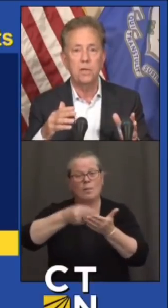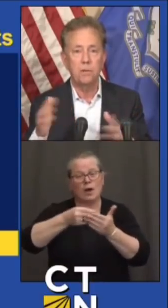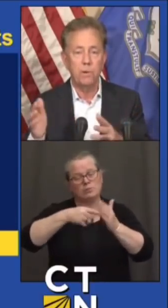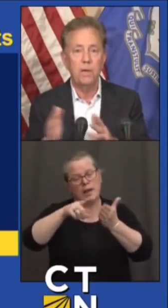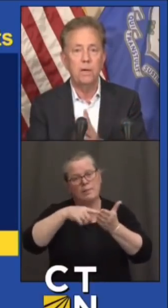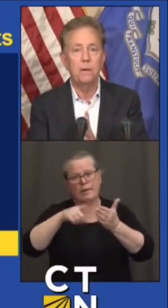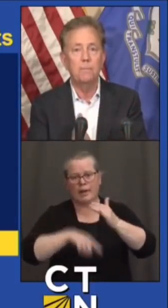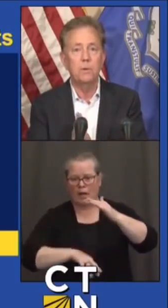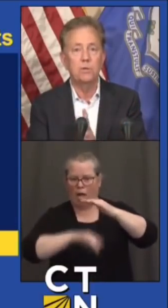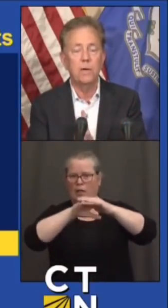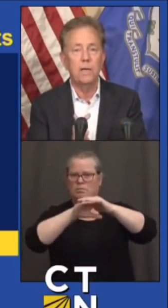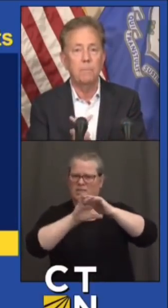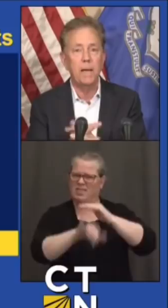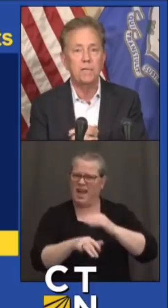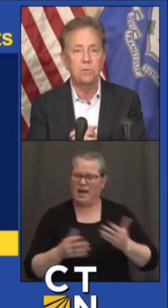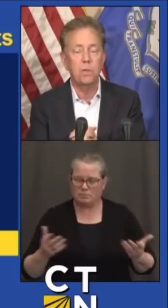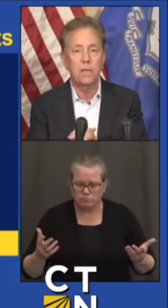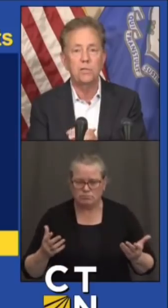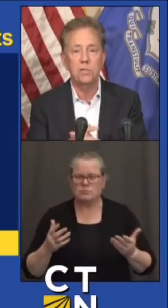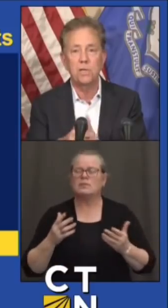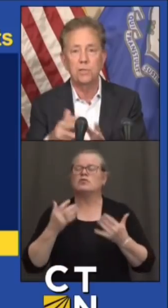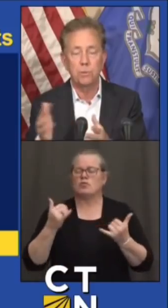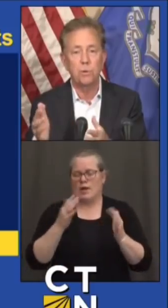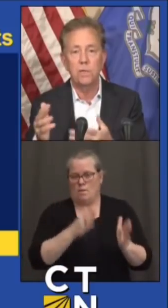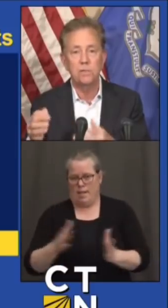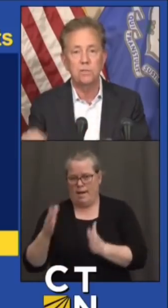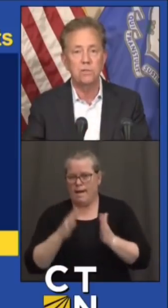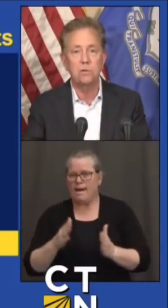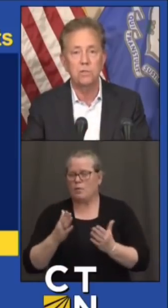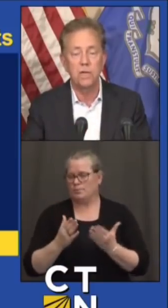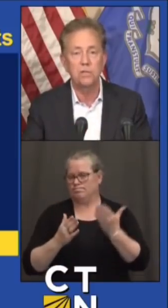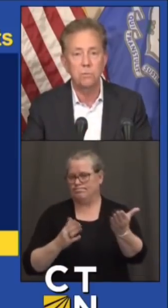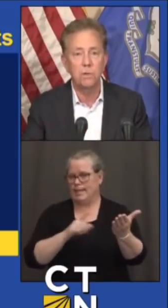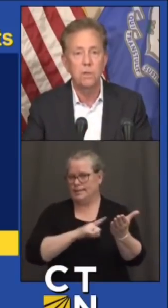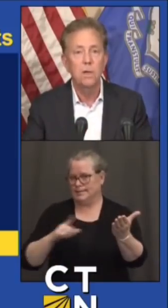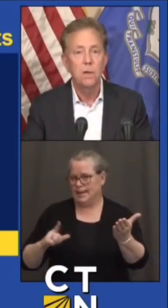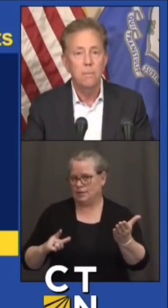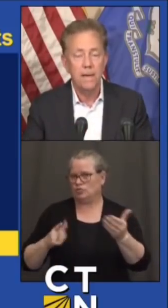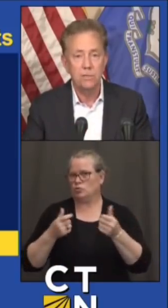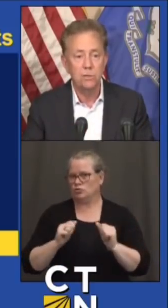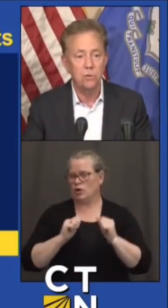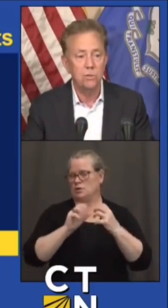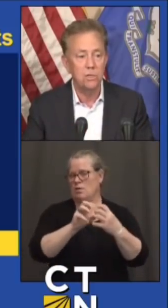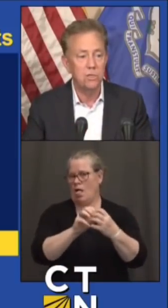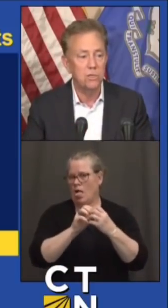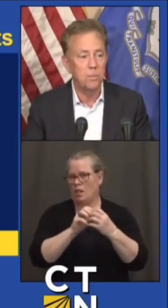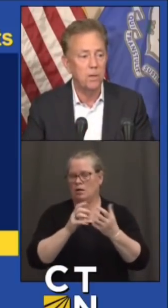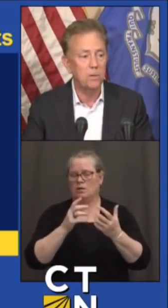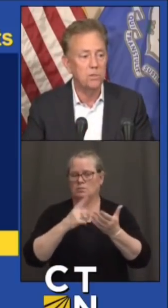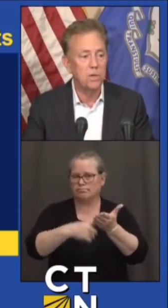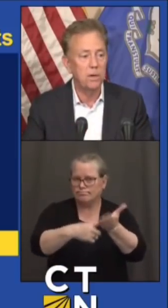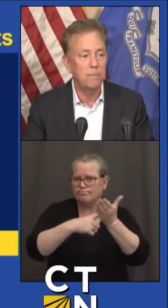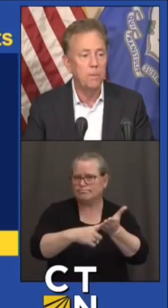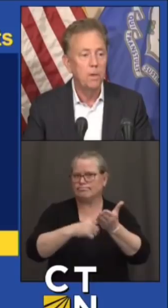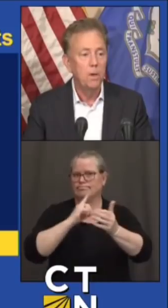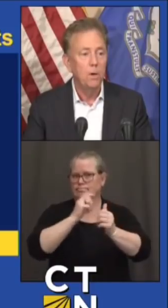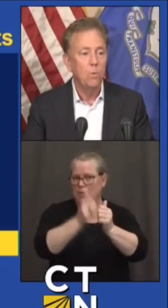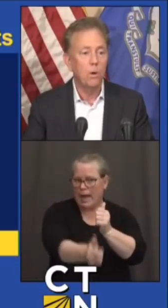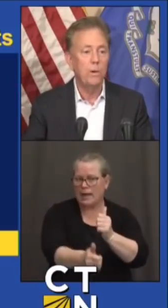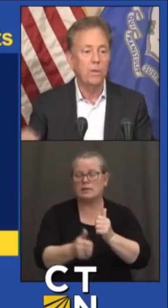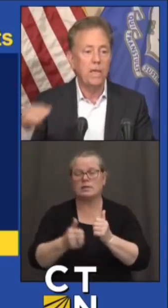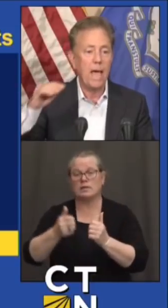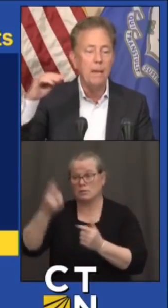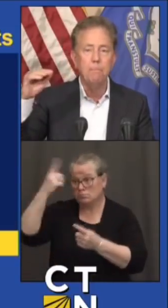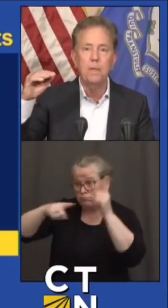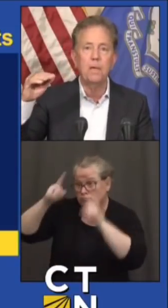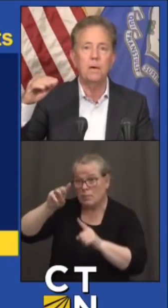place that we are trying to get passed through the legislature. We're doing this in association with Massachusetts and some others, where